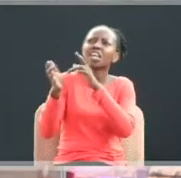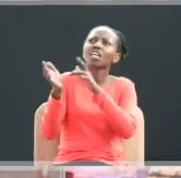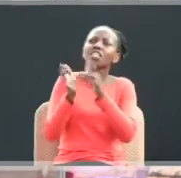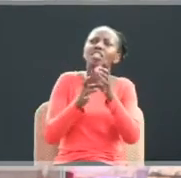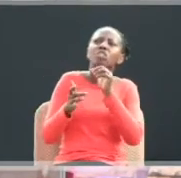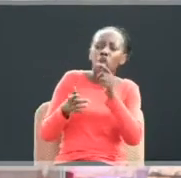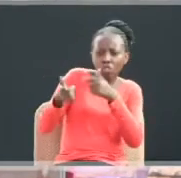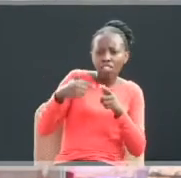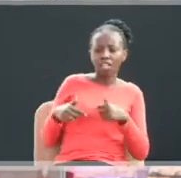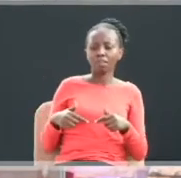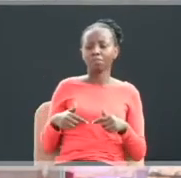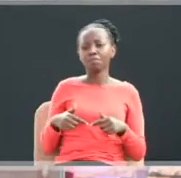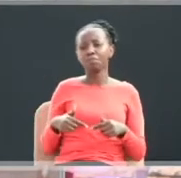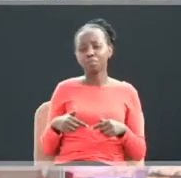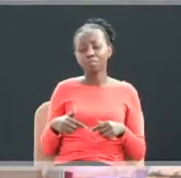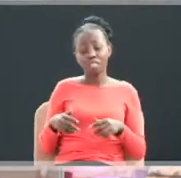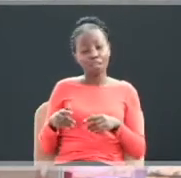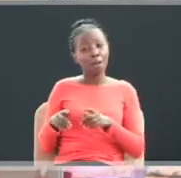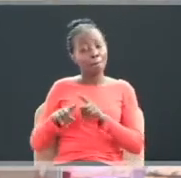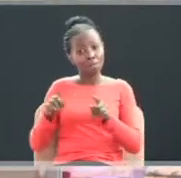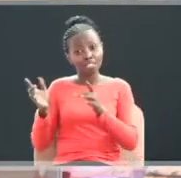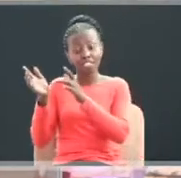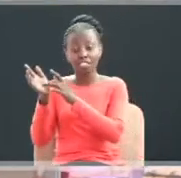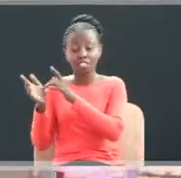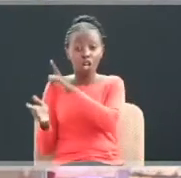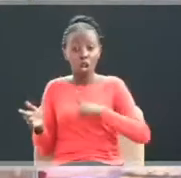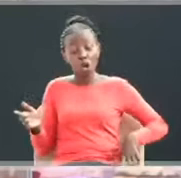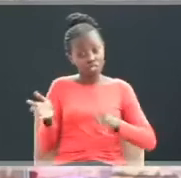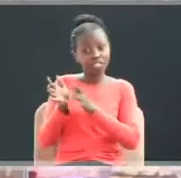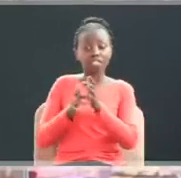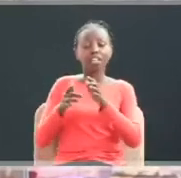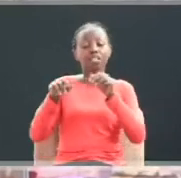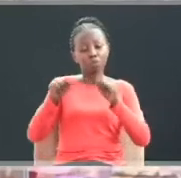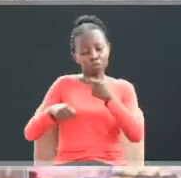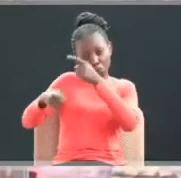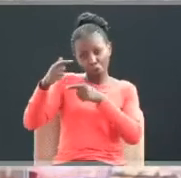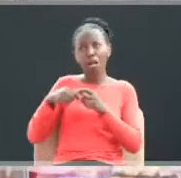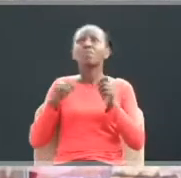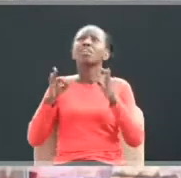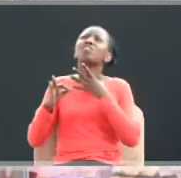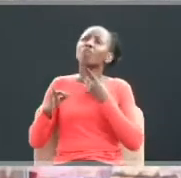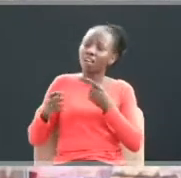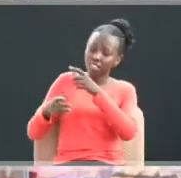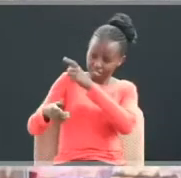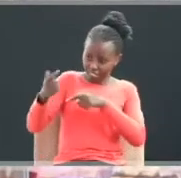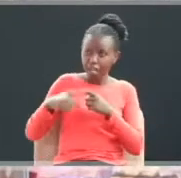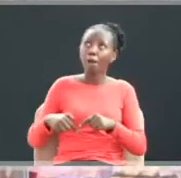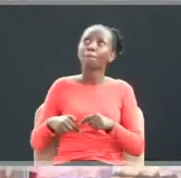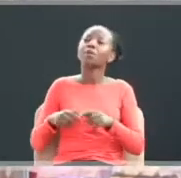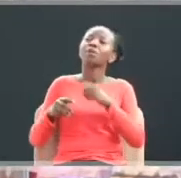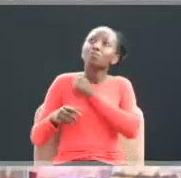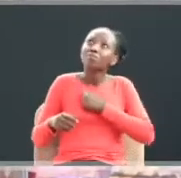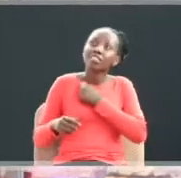You see, we'll struggle a lot. The thing is, Lord Jesus, you can come. If it pleases you to come, come even